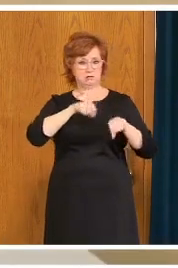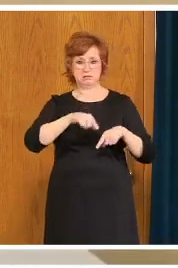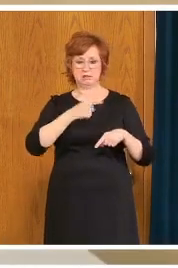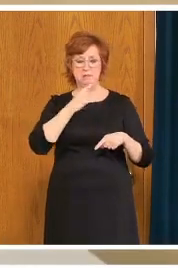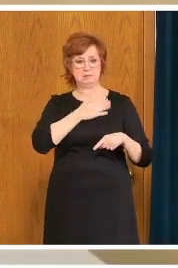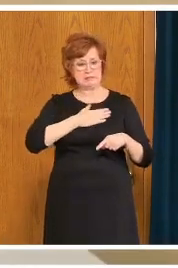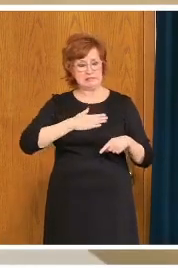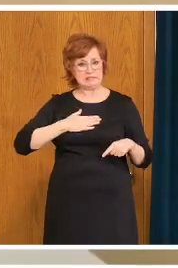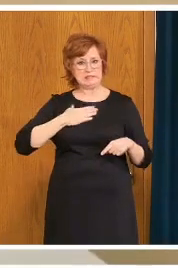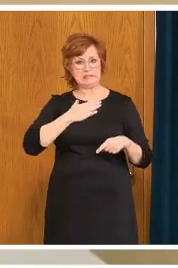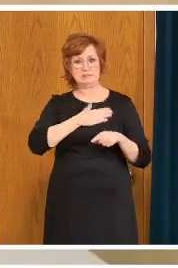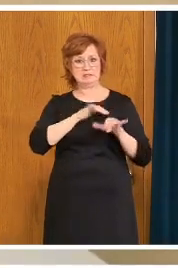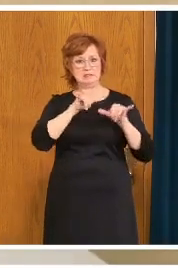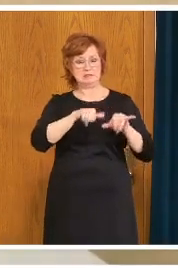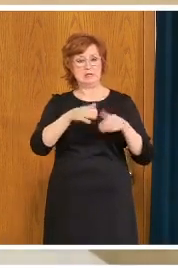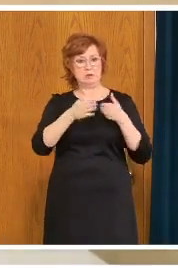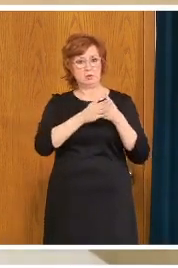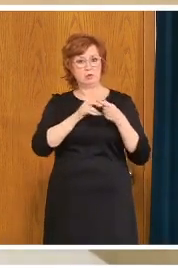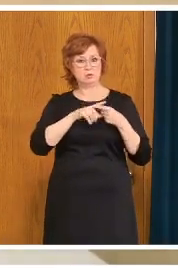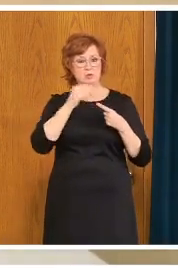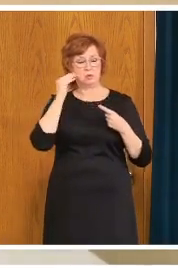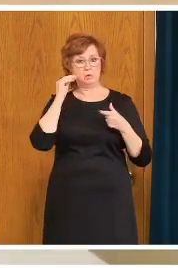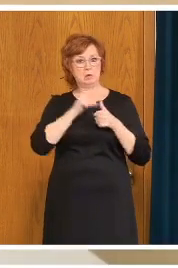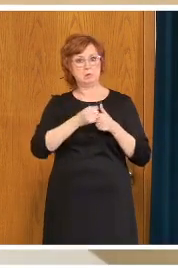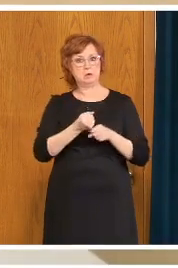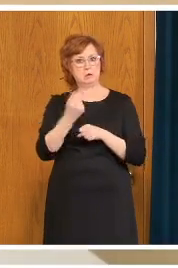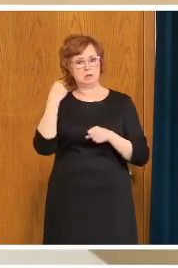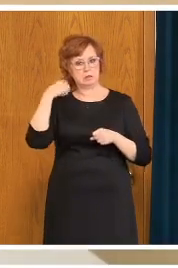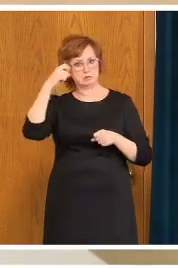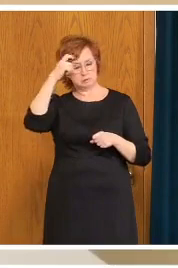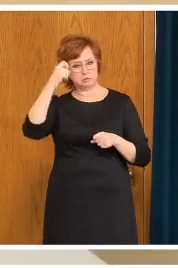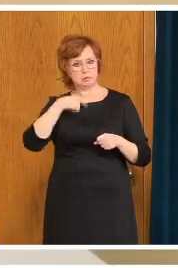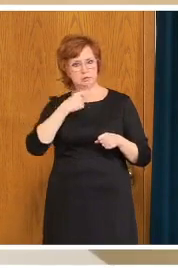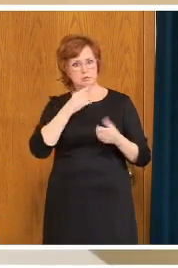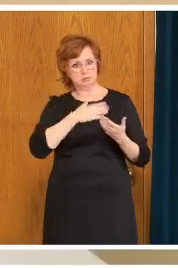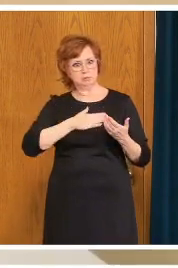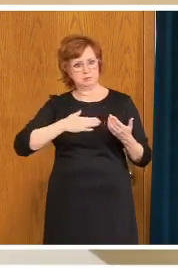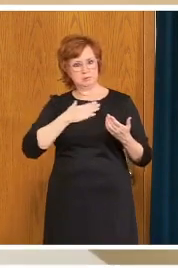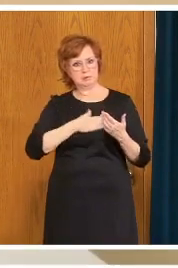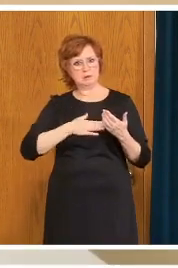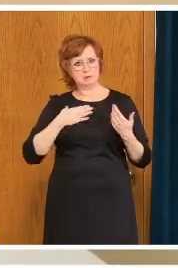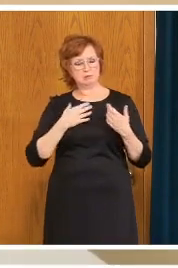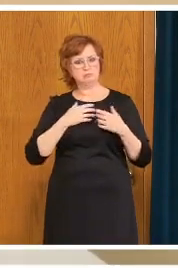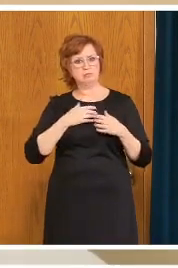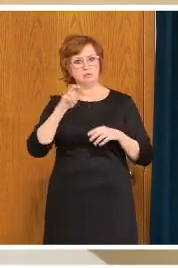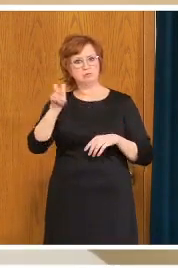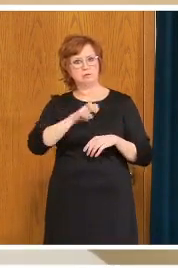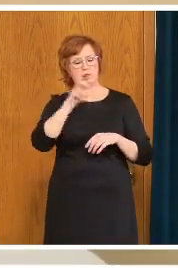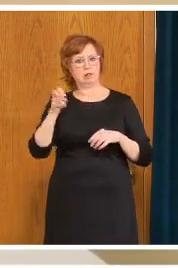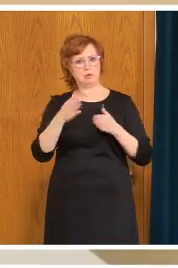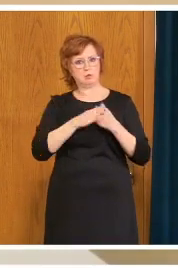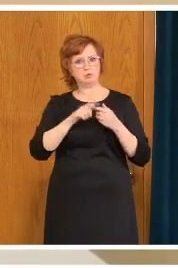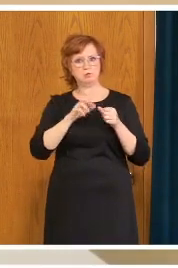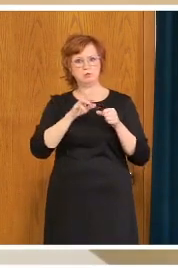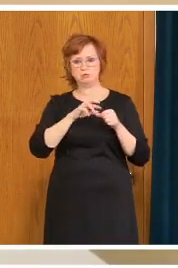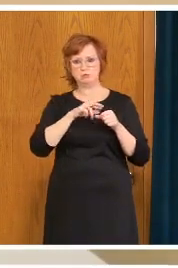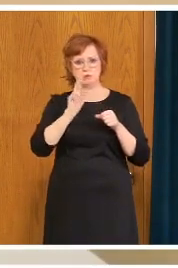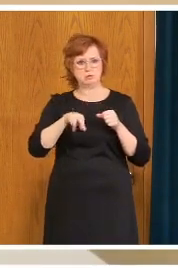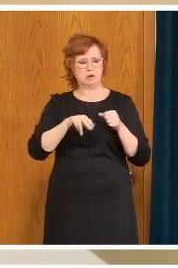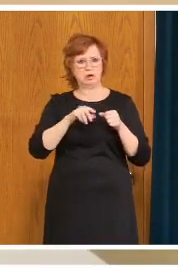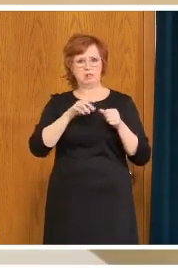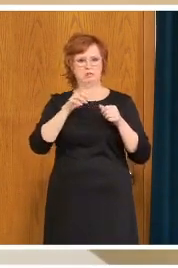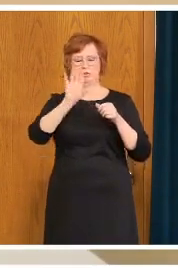Even during the summer when our case numbers were low, I did say that enjoy the amenities closer to home, parks and playgrounds closer